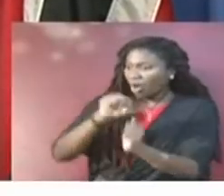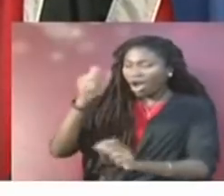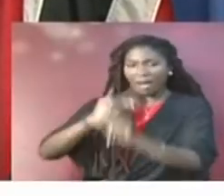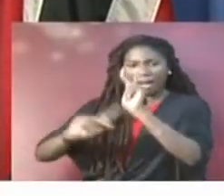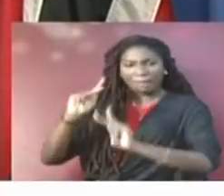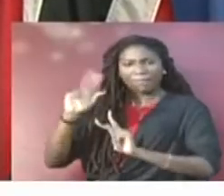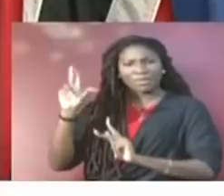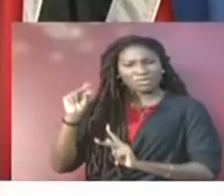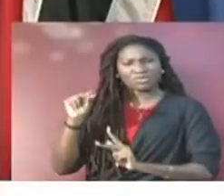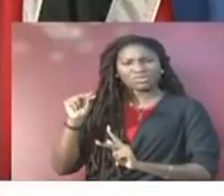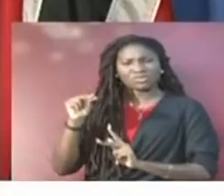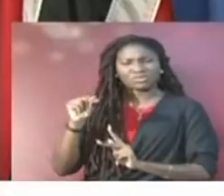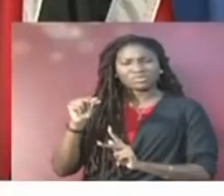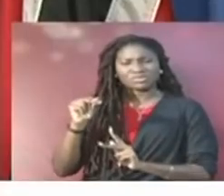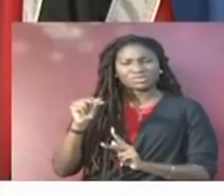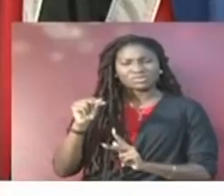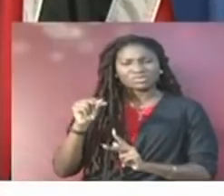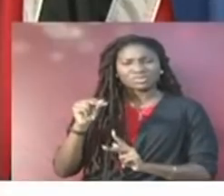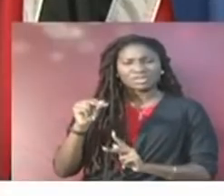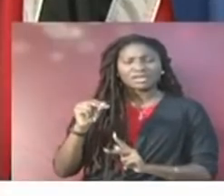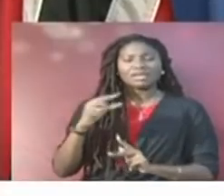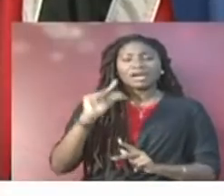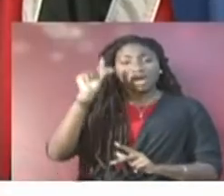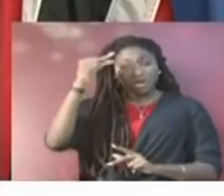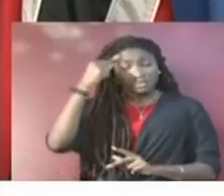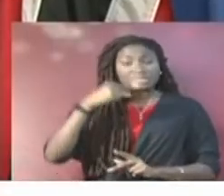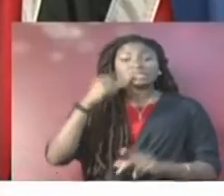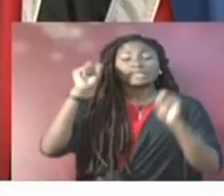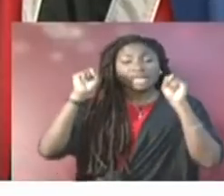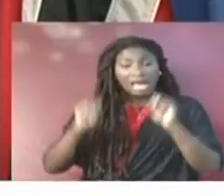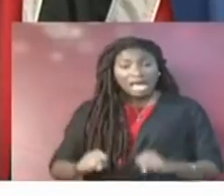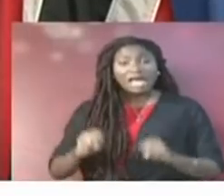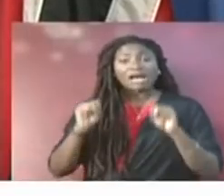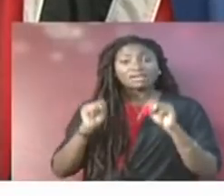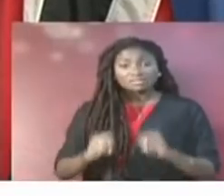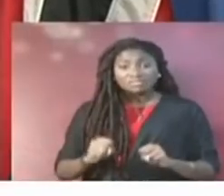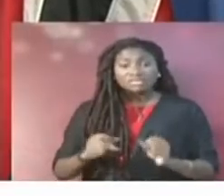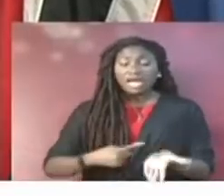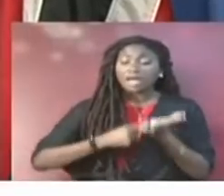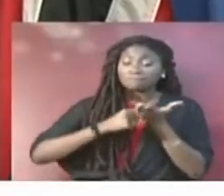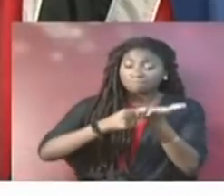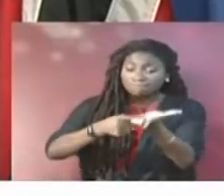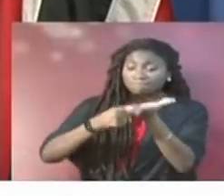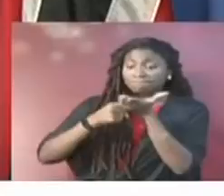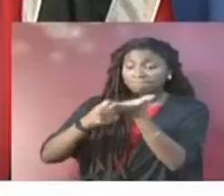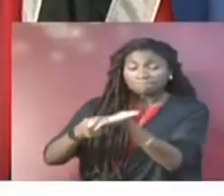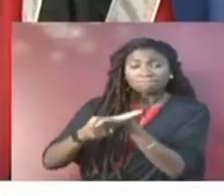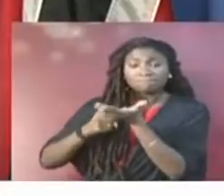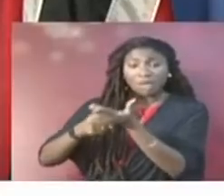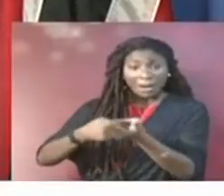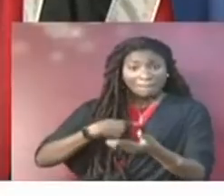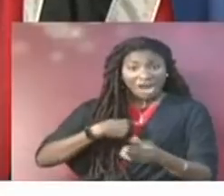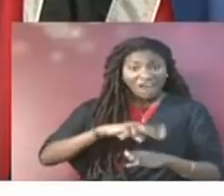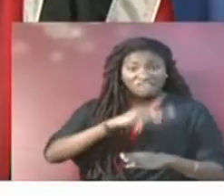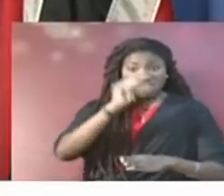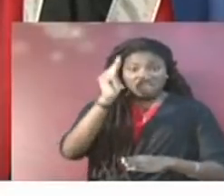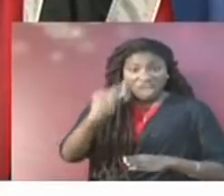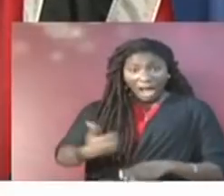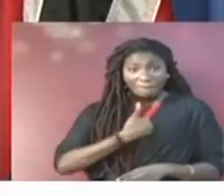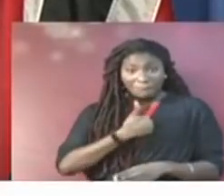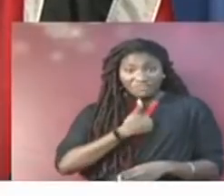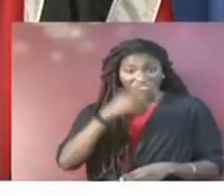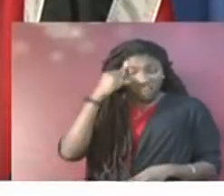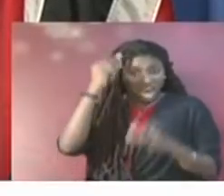Let's consult. We do consult. None of these decisions that we make, not one, is being